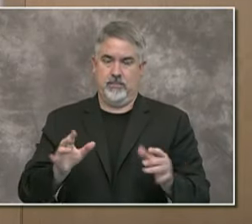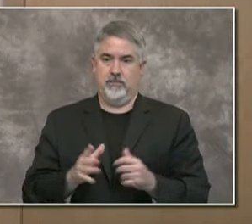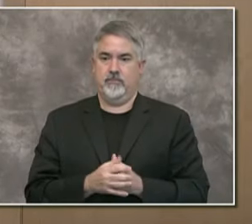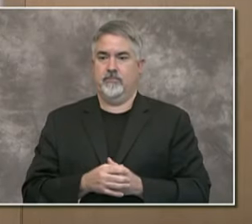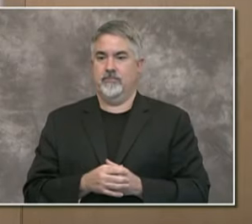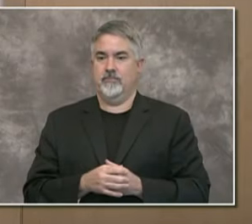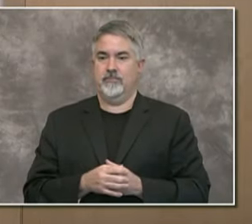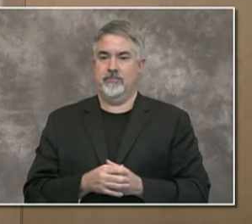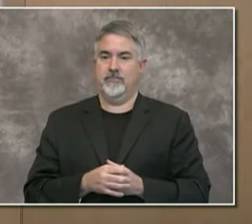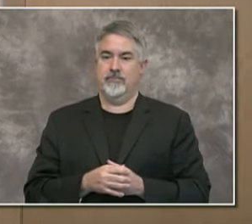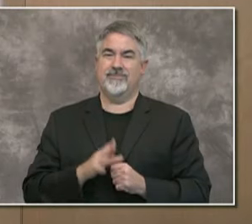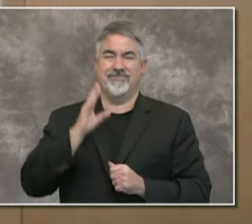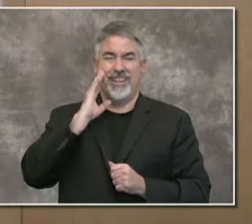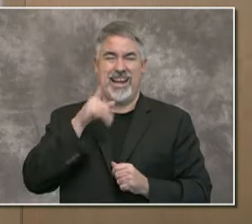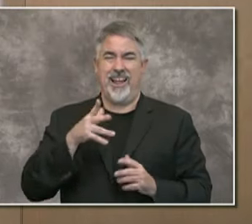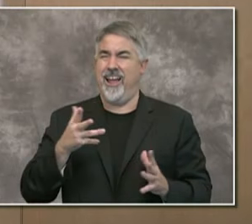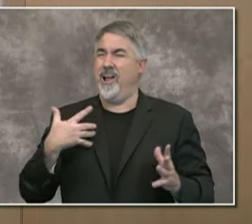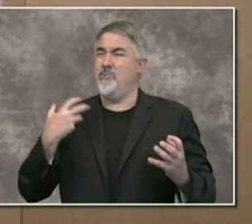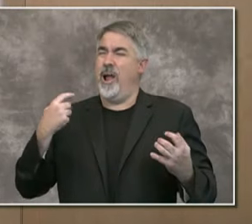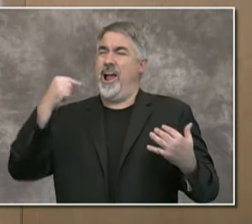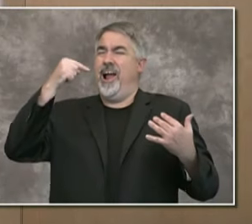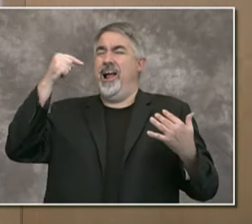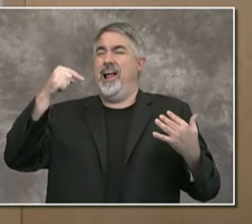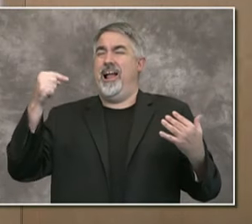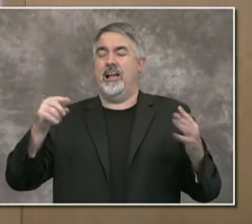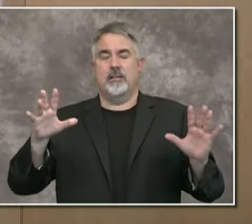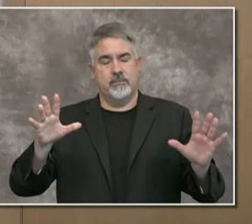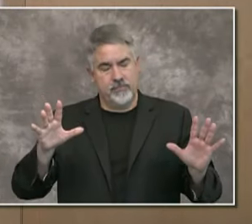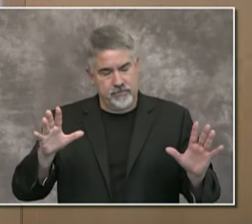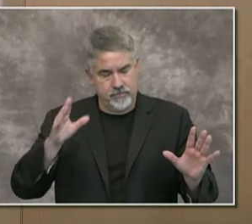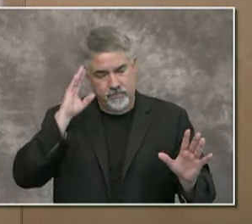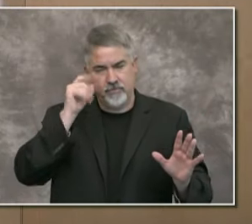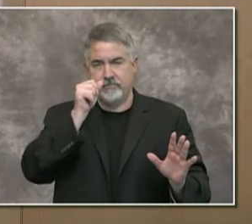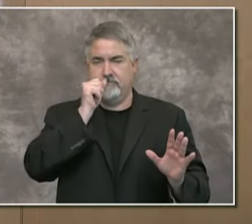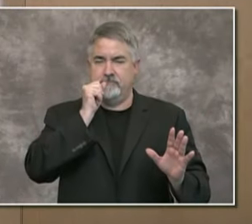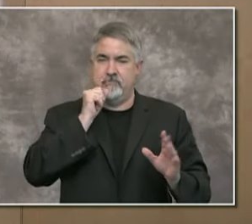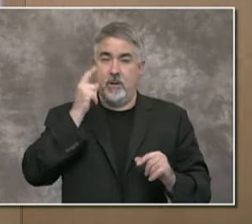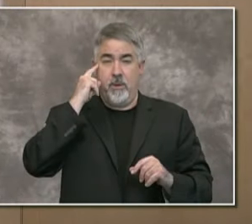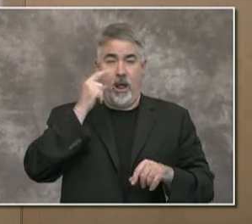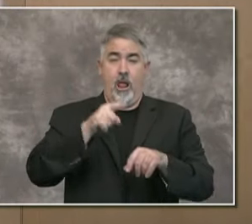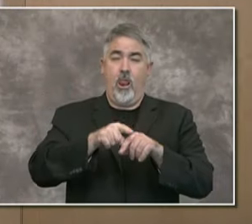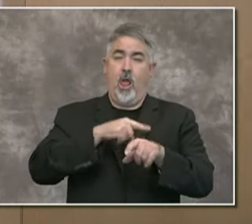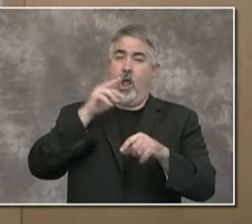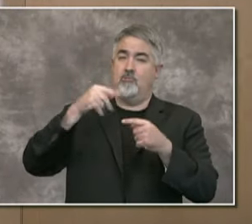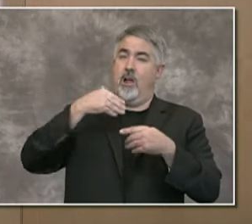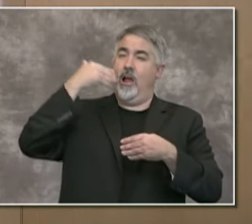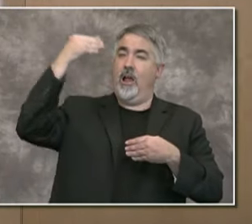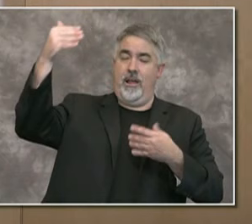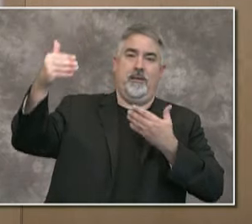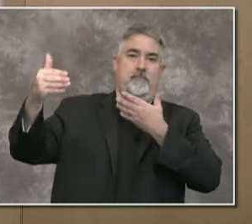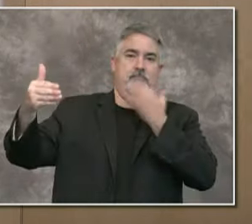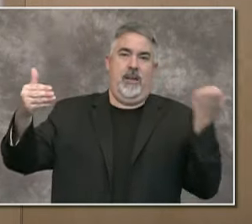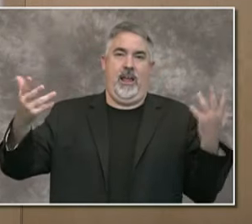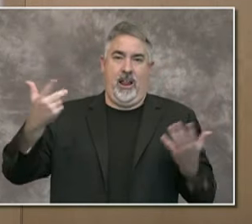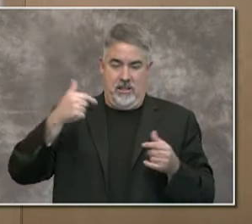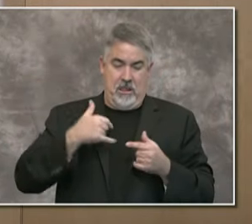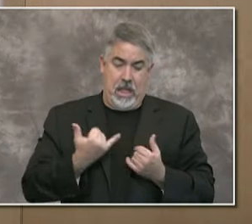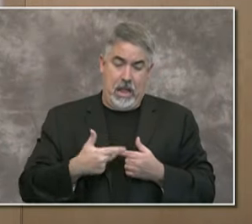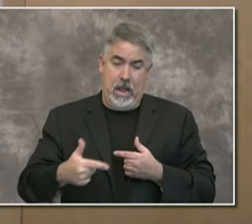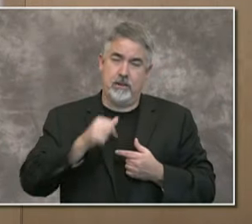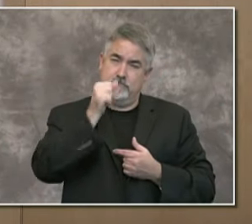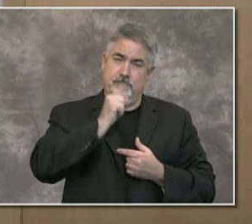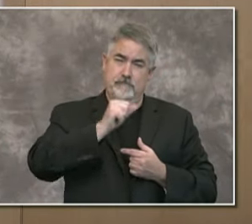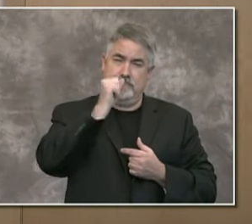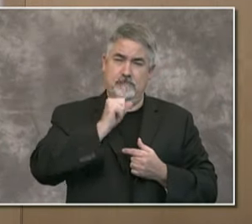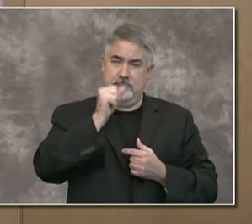small sacrifice to pay in the grand scheme of things. We want everyone to adhere to these orders through the month of April. We will adjust and